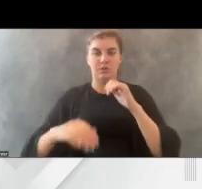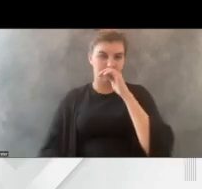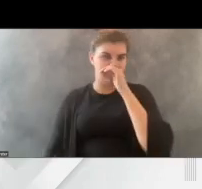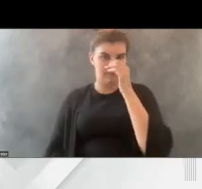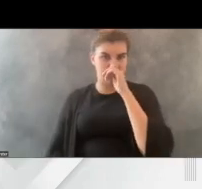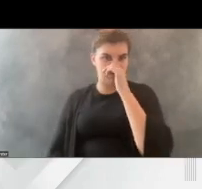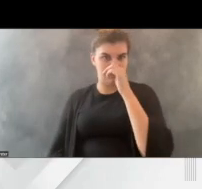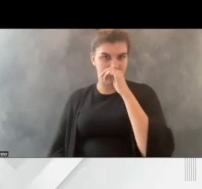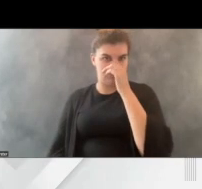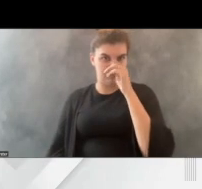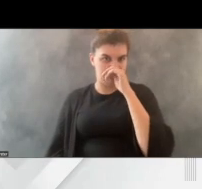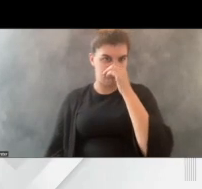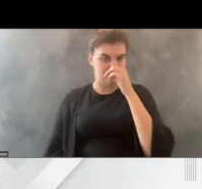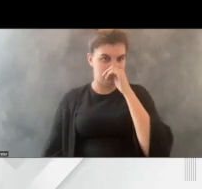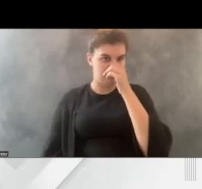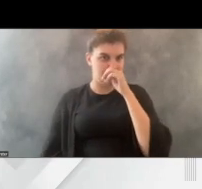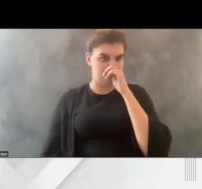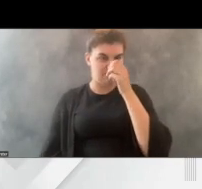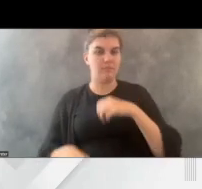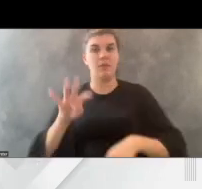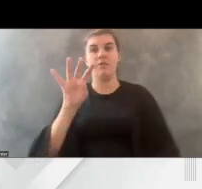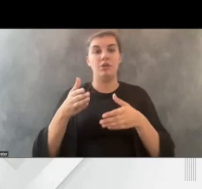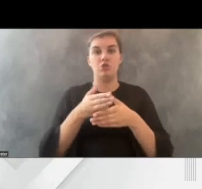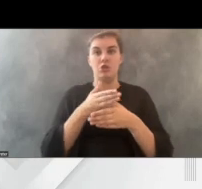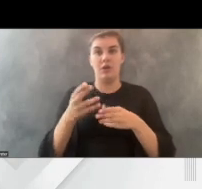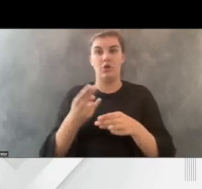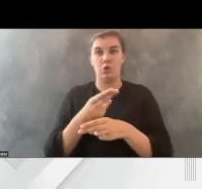permitted. The top of the